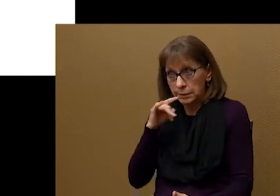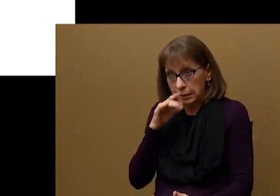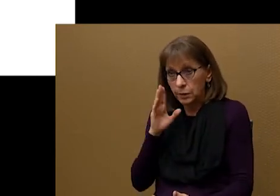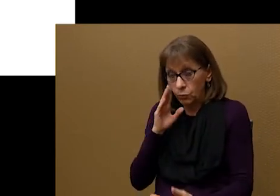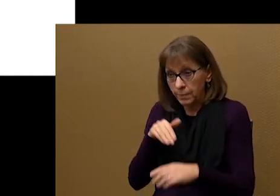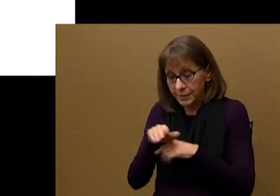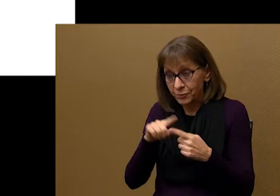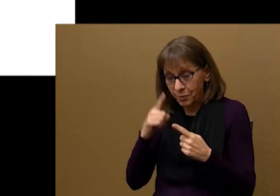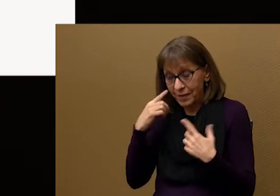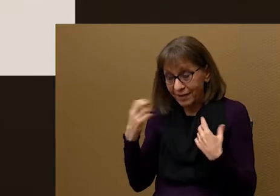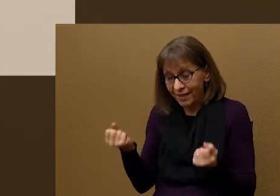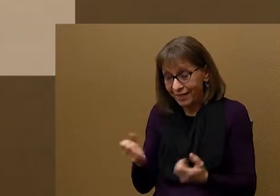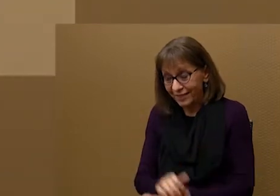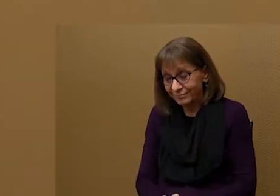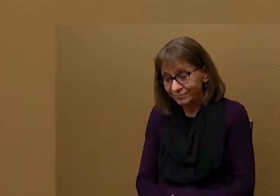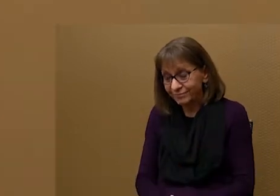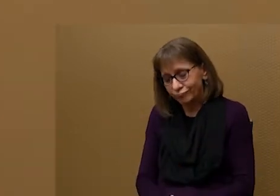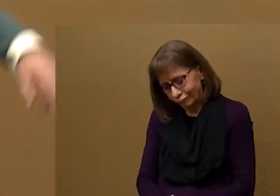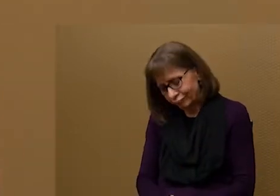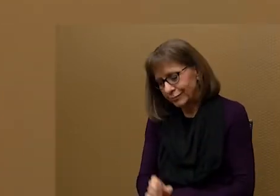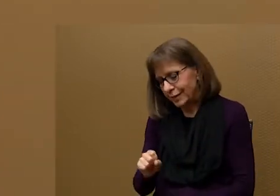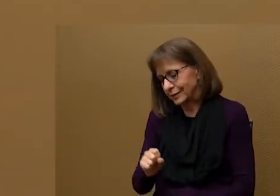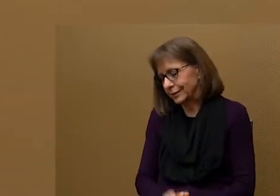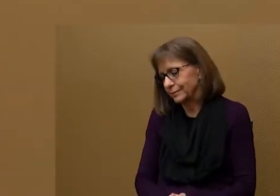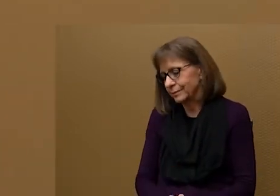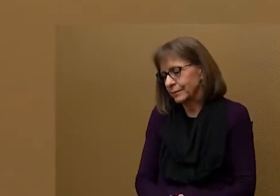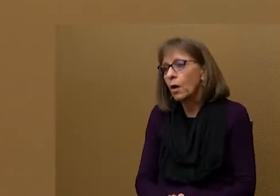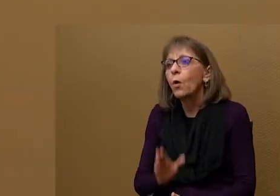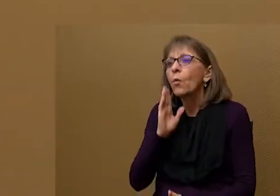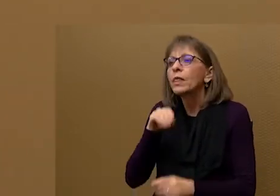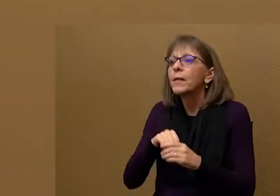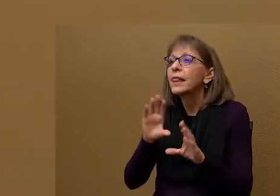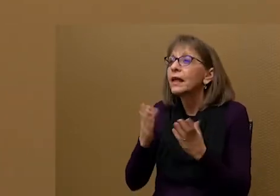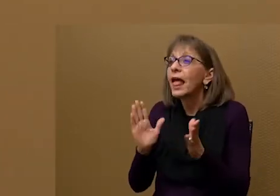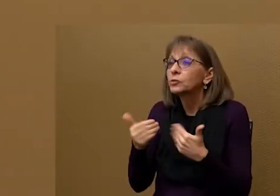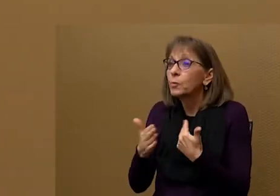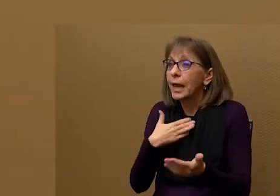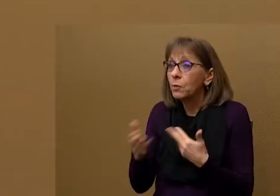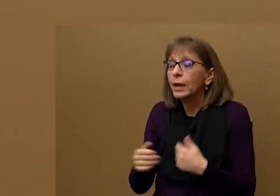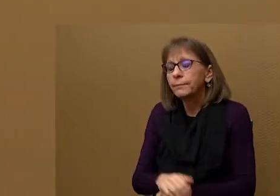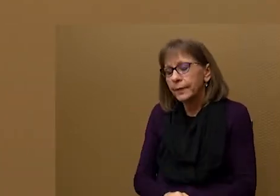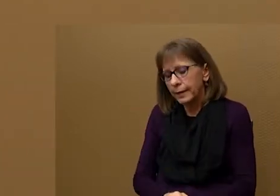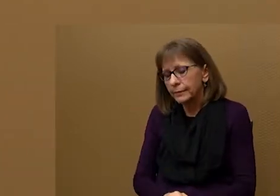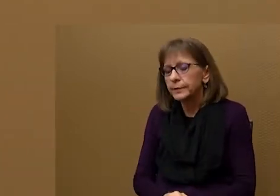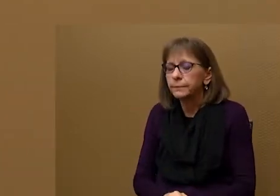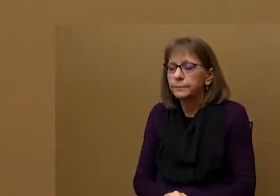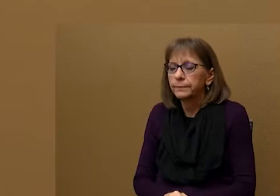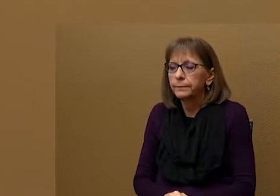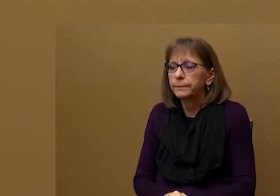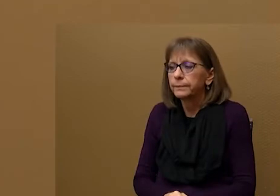fearful. Are these kids going to be referred to mental health? Sure. Are they going to be in your